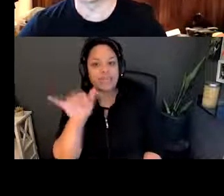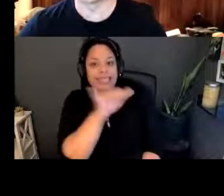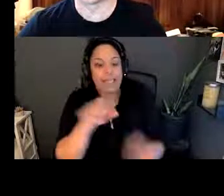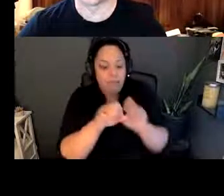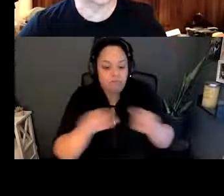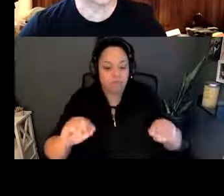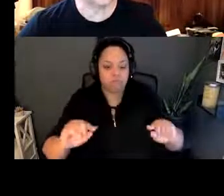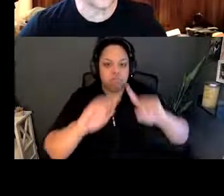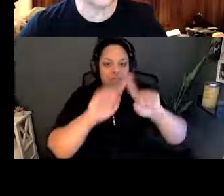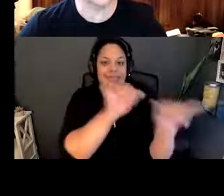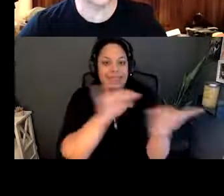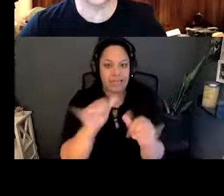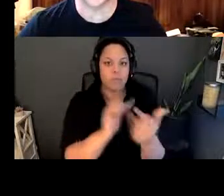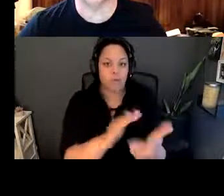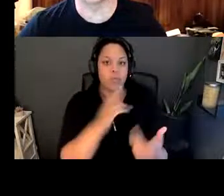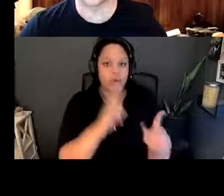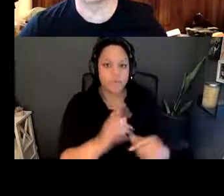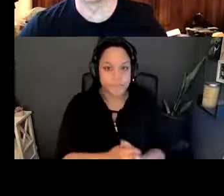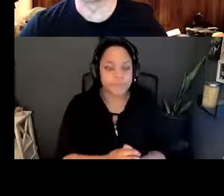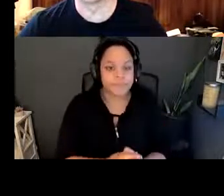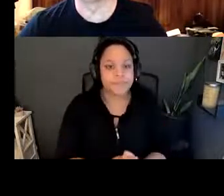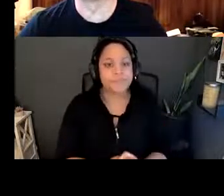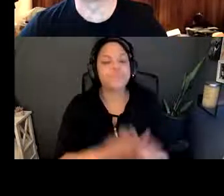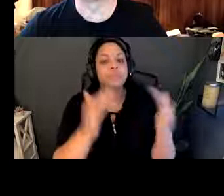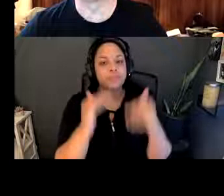coping. If you've ever thought about